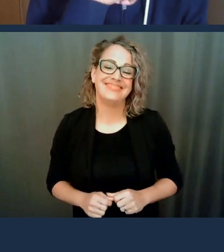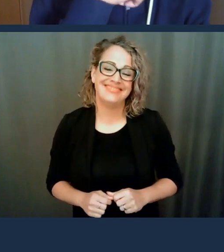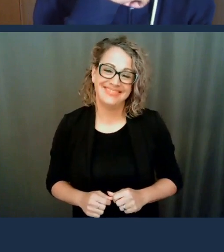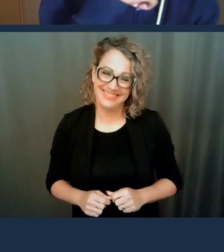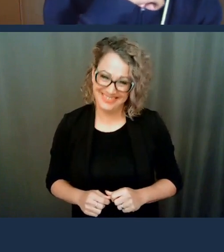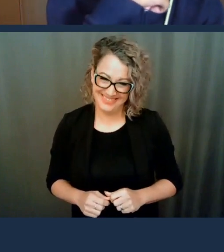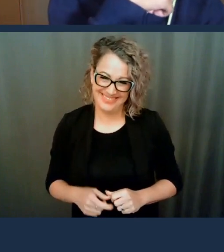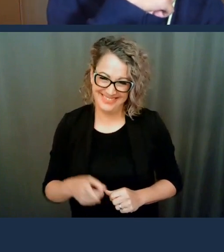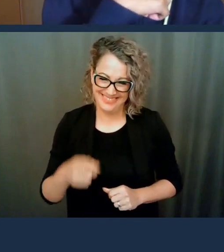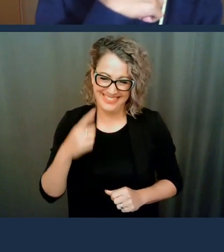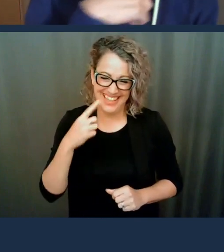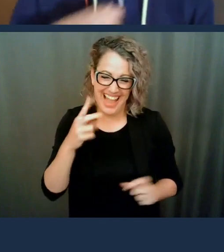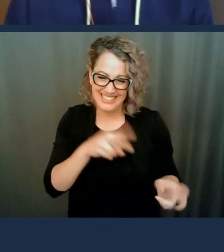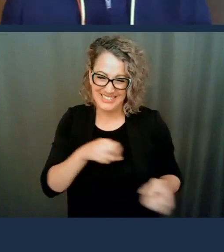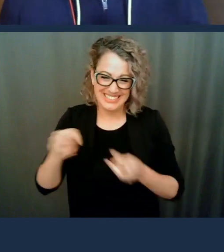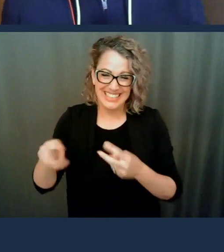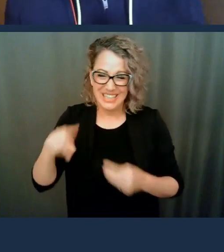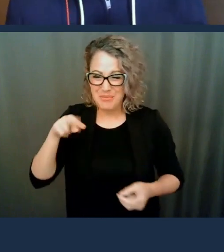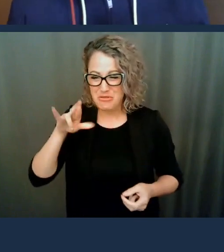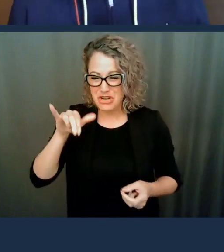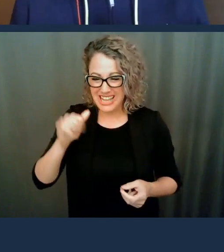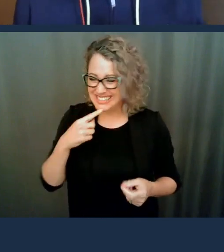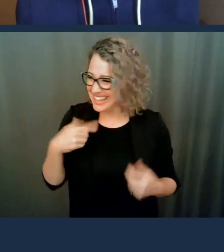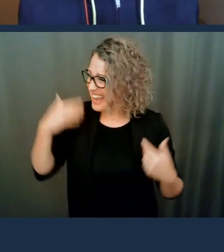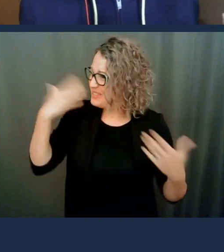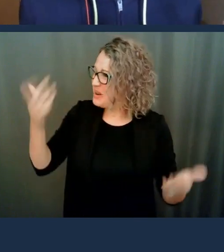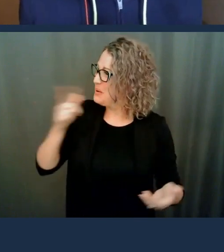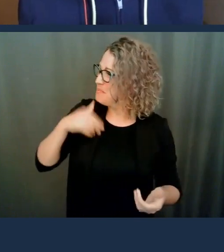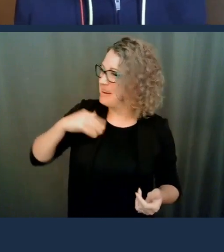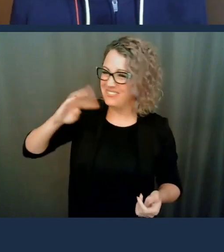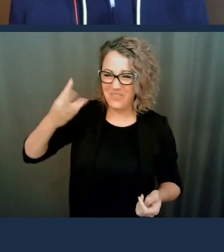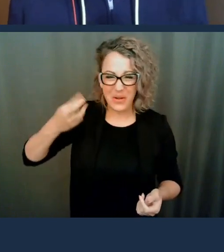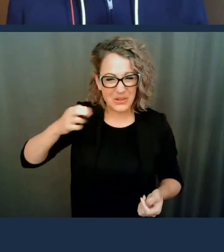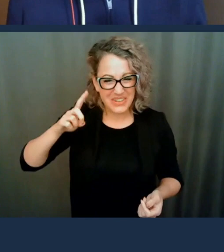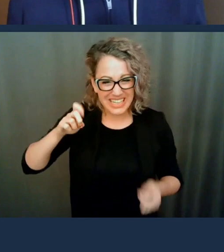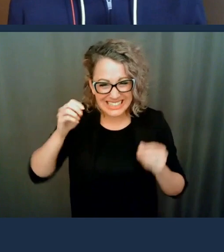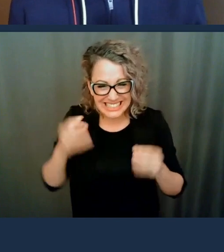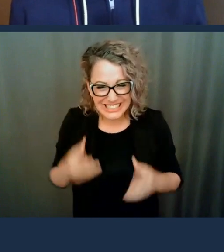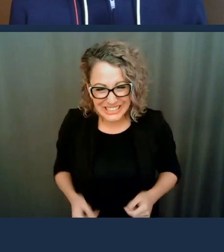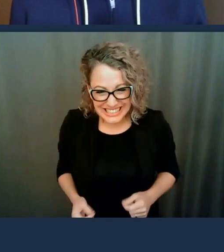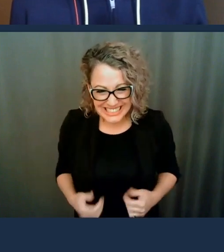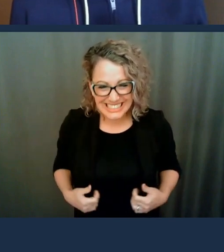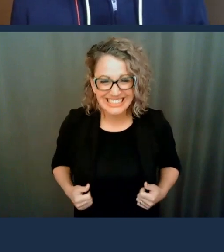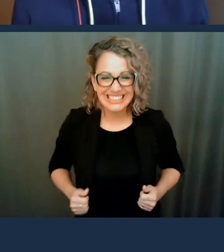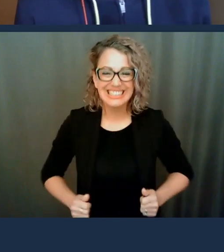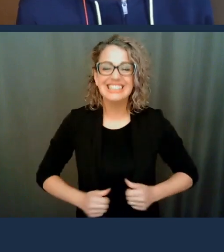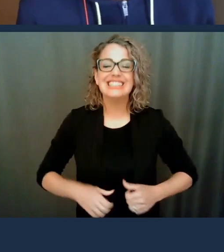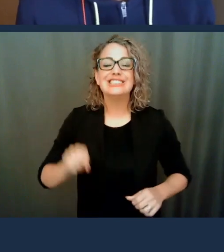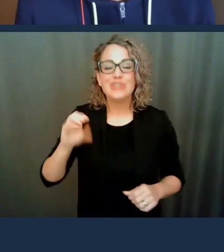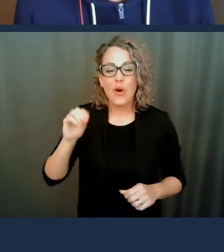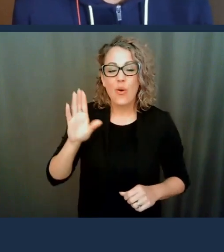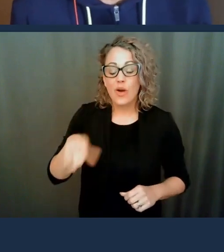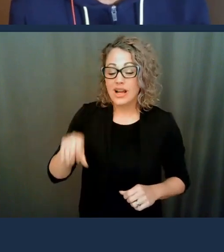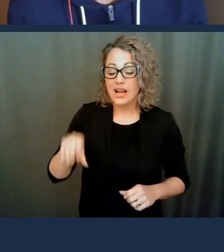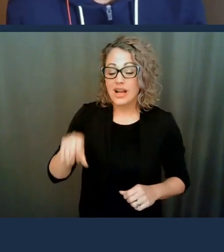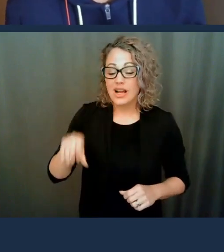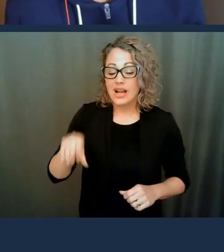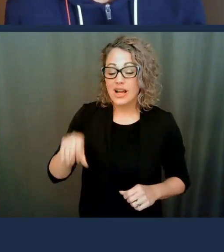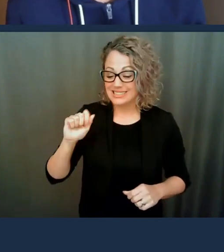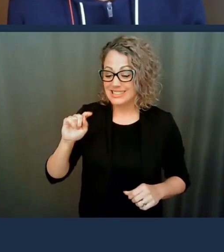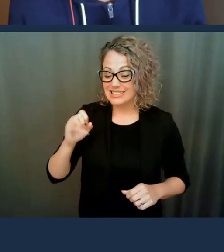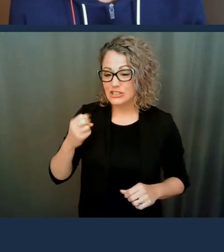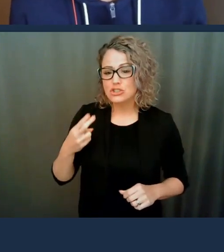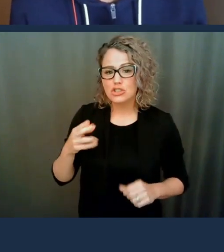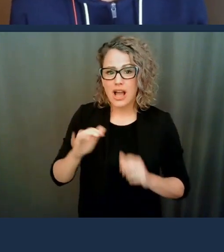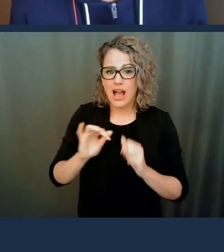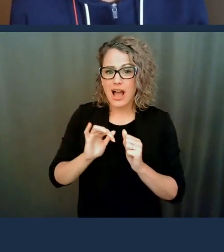hanging out in chat, and she's saying, I don't even remember my fourth grade teacher's name. You know what, Satish, have you even considered that if you add this feature to the world, how am I going to